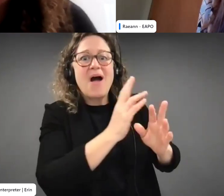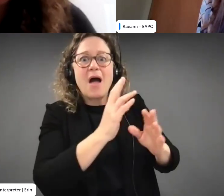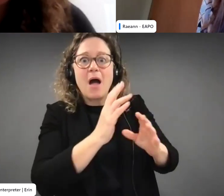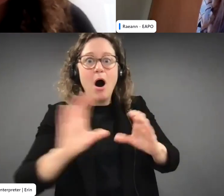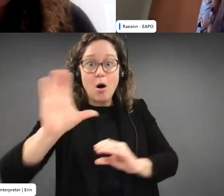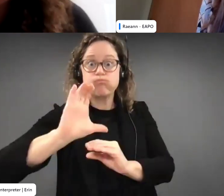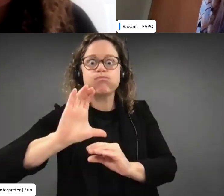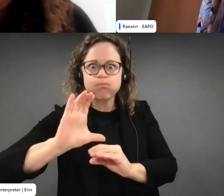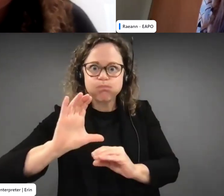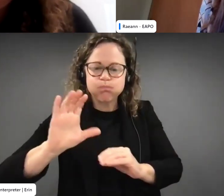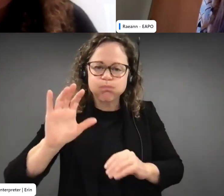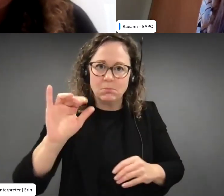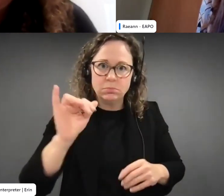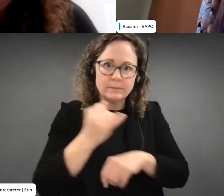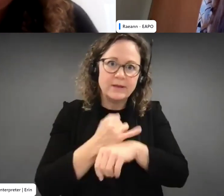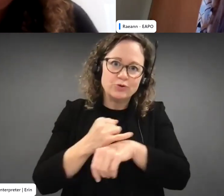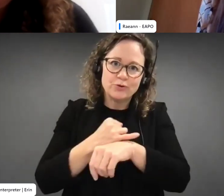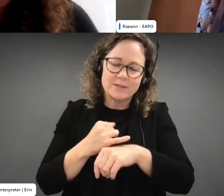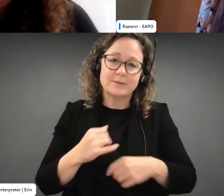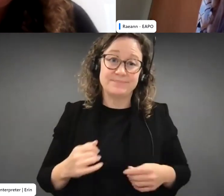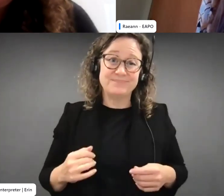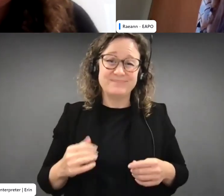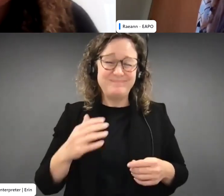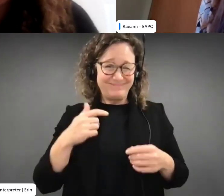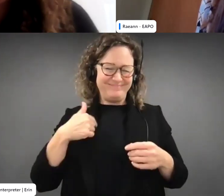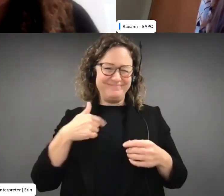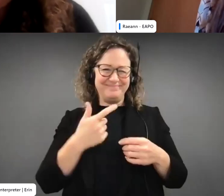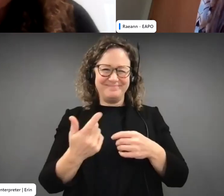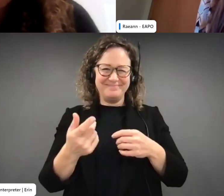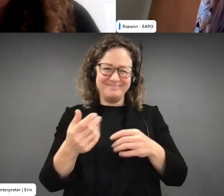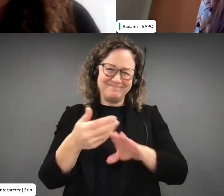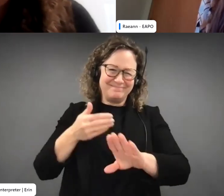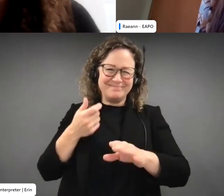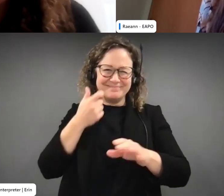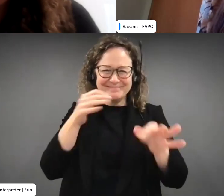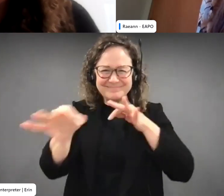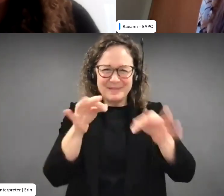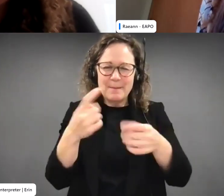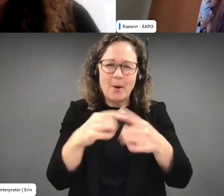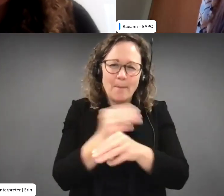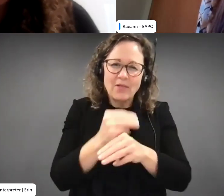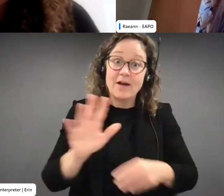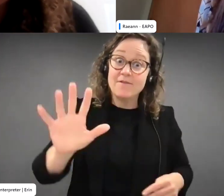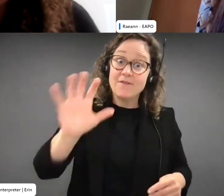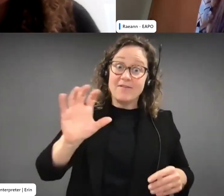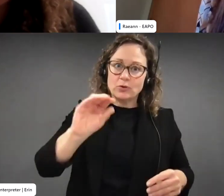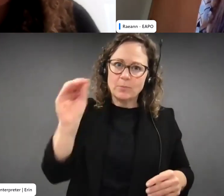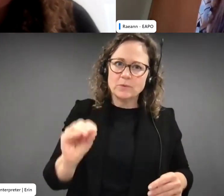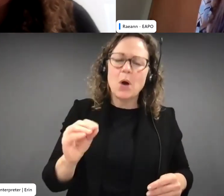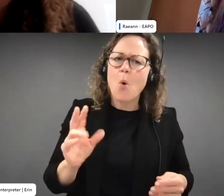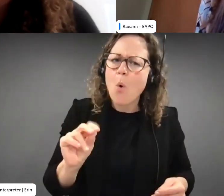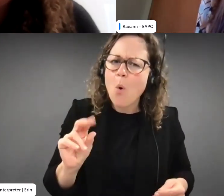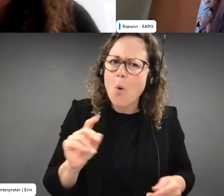example was extremely, um, exaggerated. But to